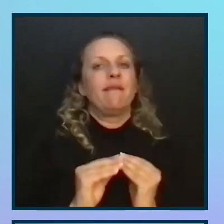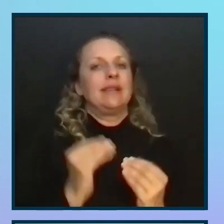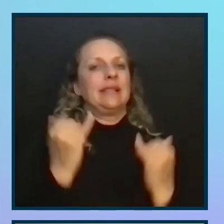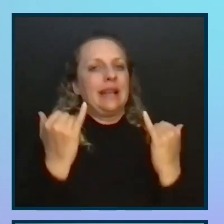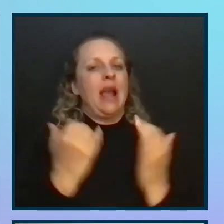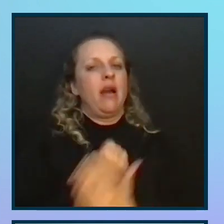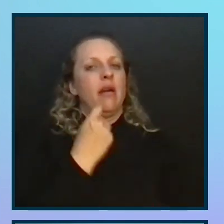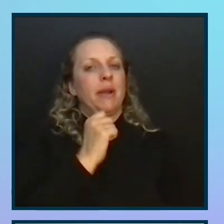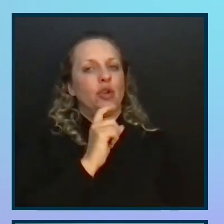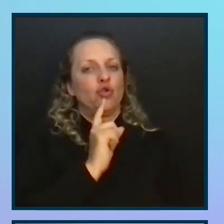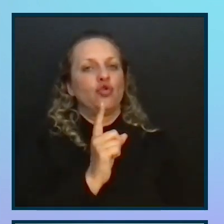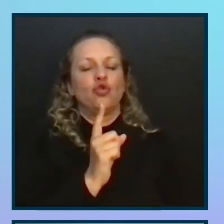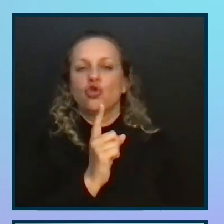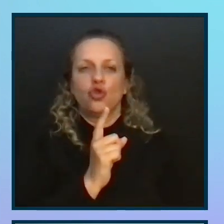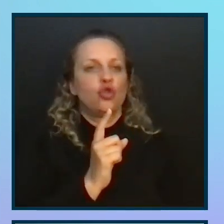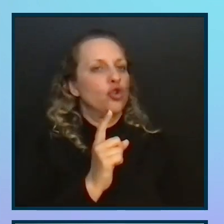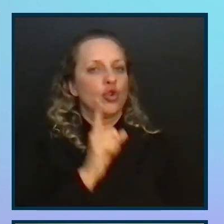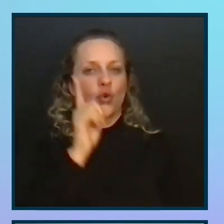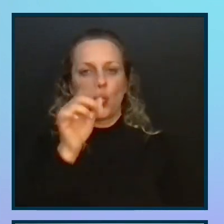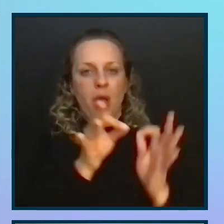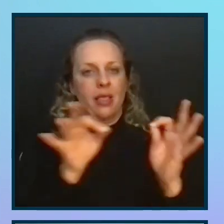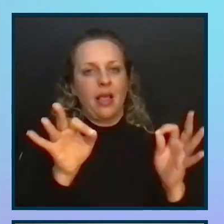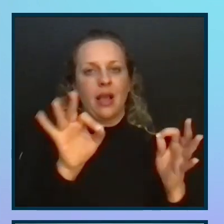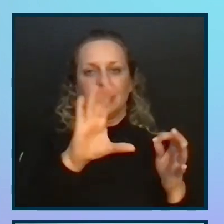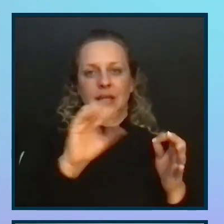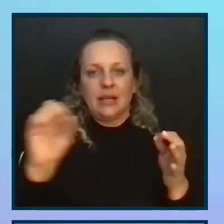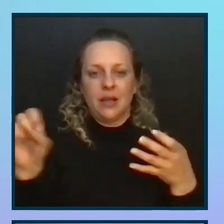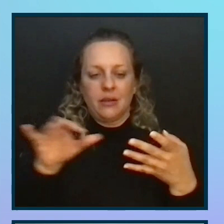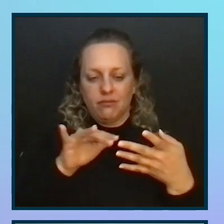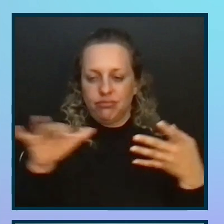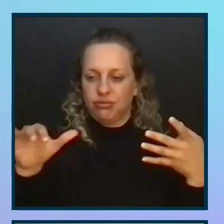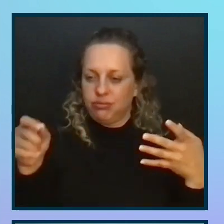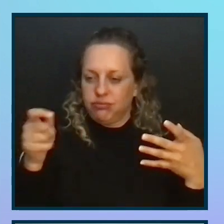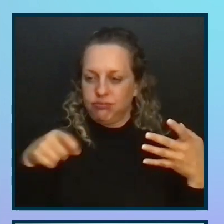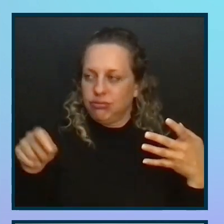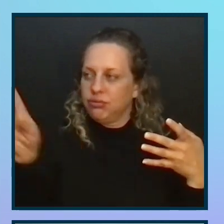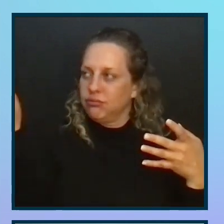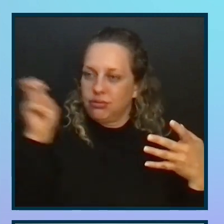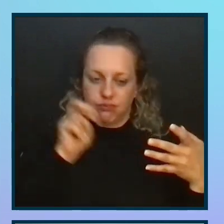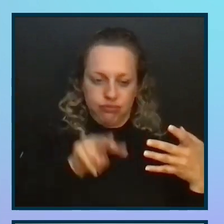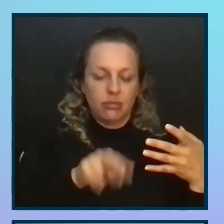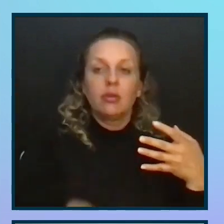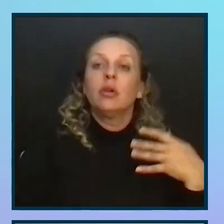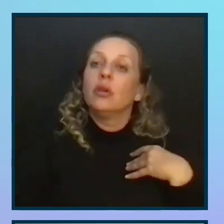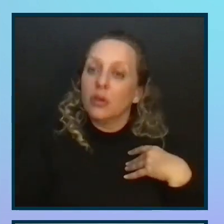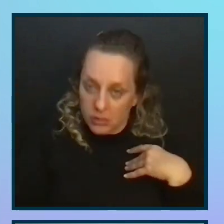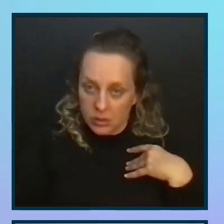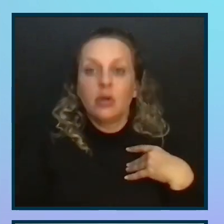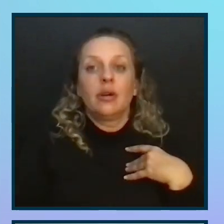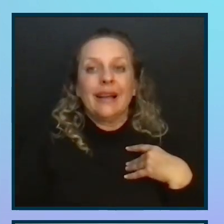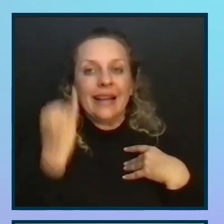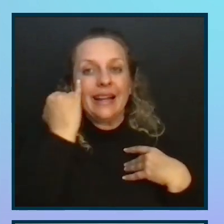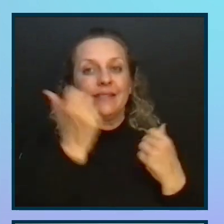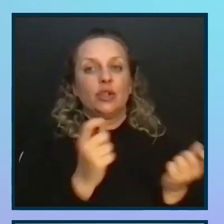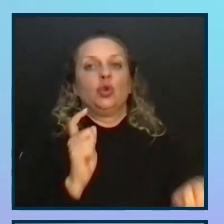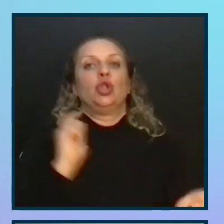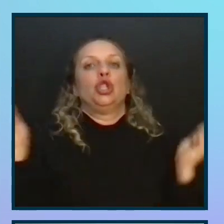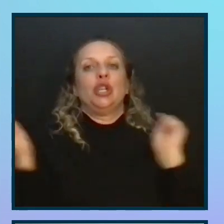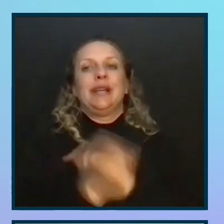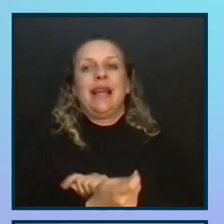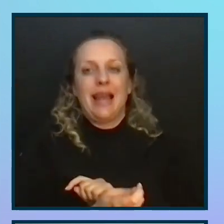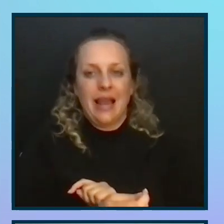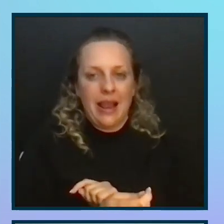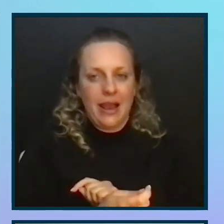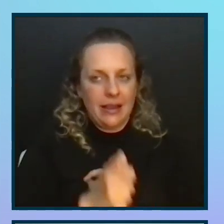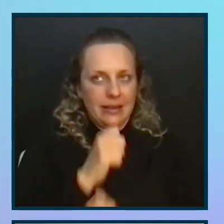so we can make sure it should just be one line of CSS. So bear with me. Now keep in mind, everyone, if it's some huge change that's not